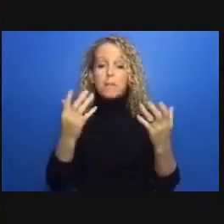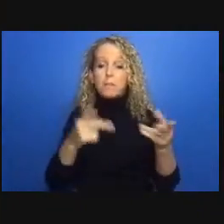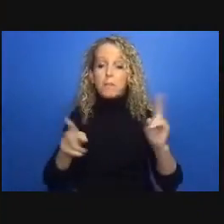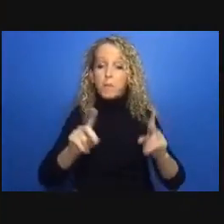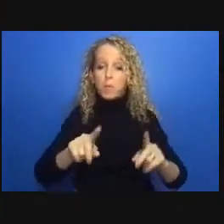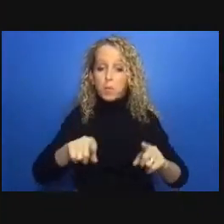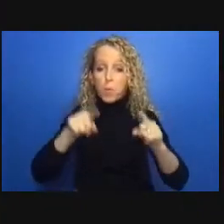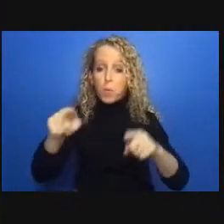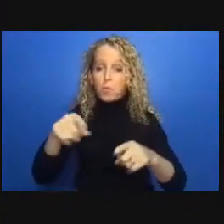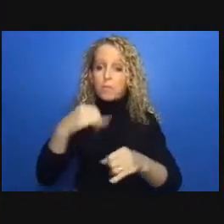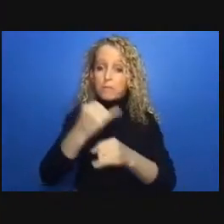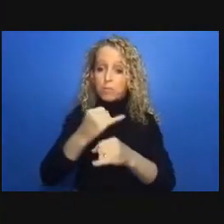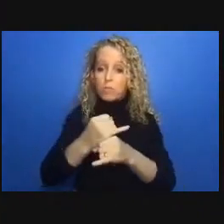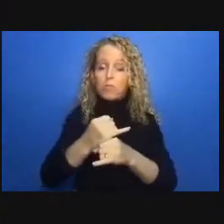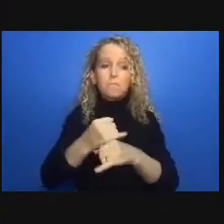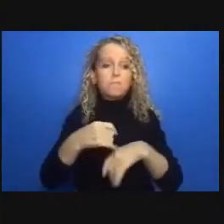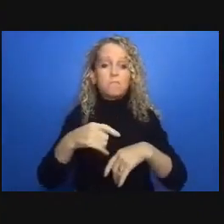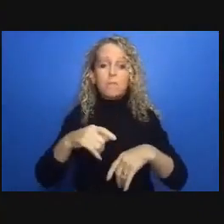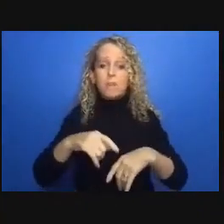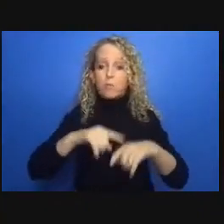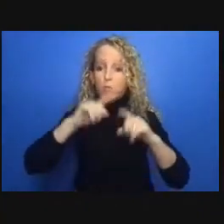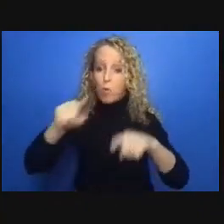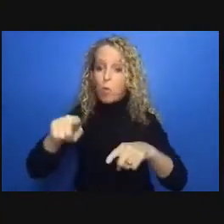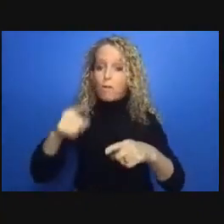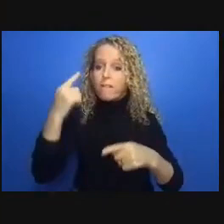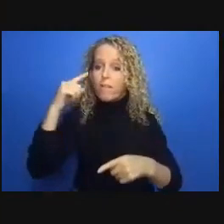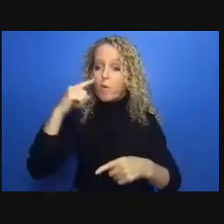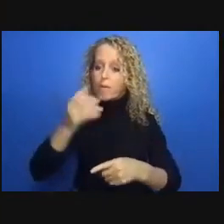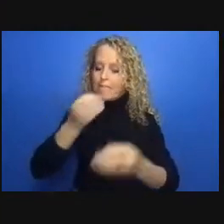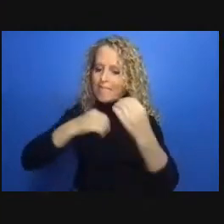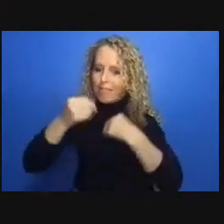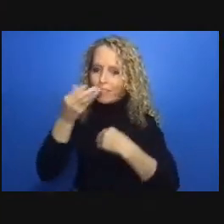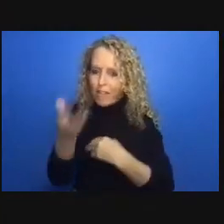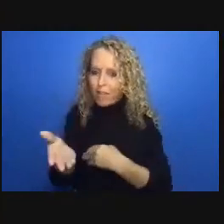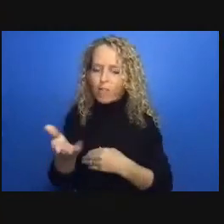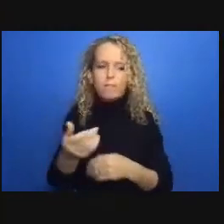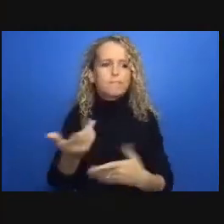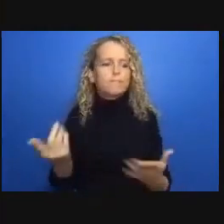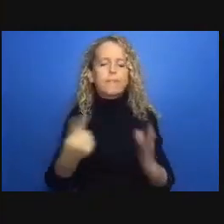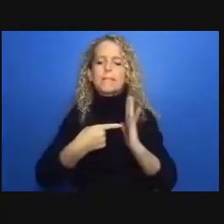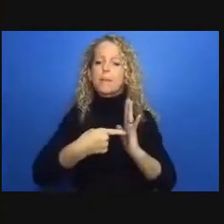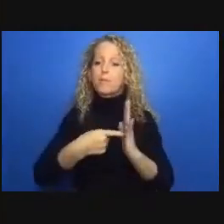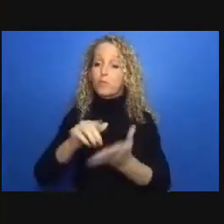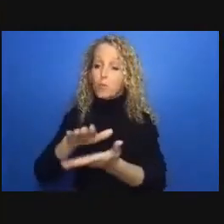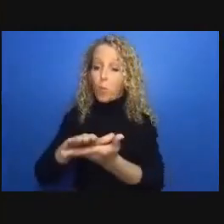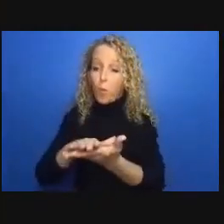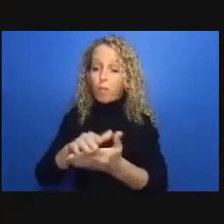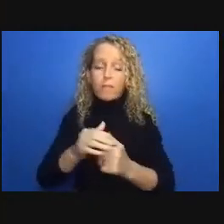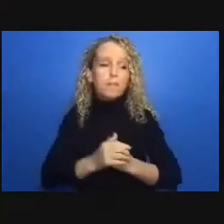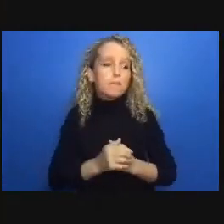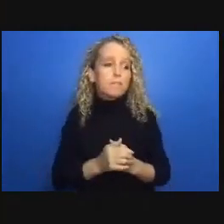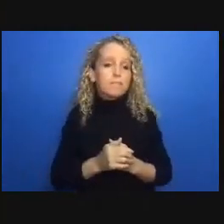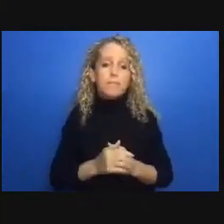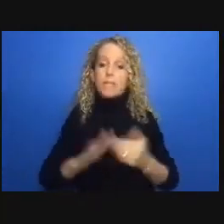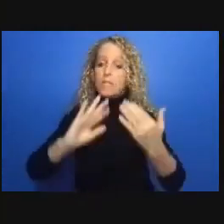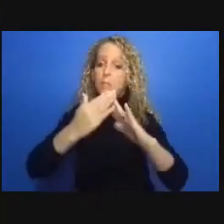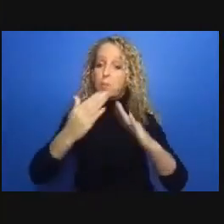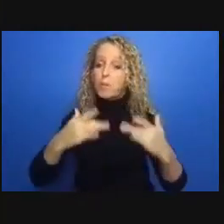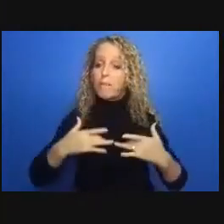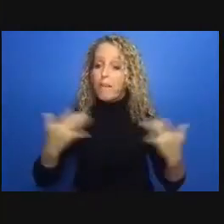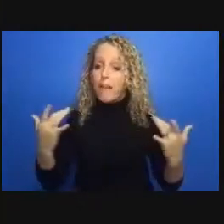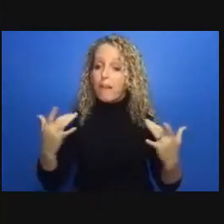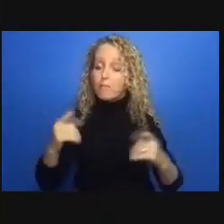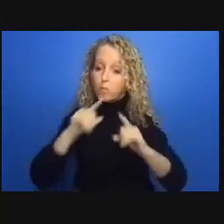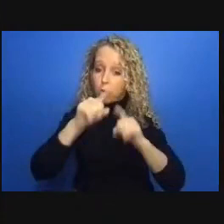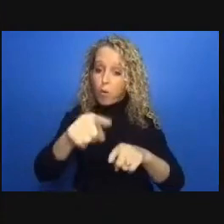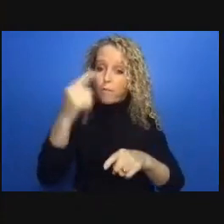of nutrition. So kids eating in school, in school programs, people going to community events, you know, even the act of going to a restaurant